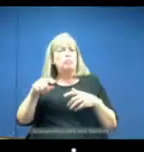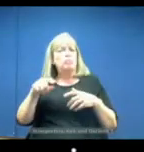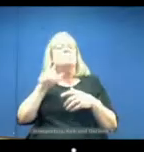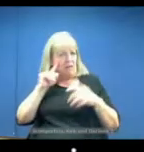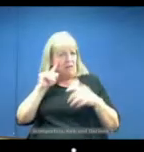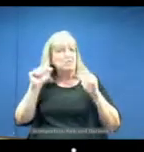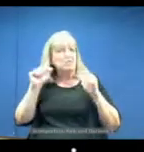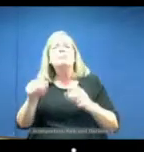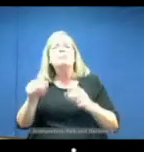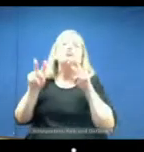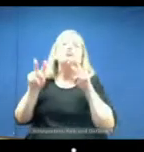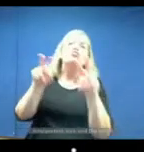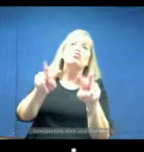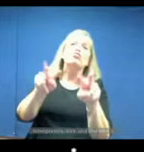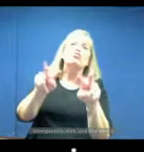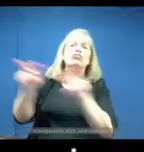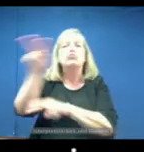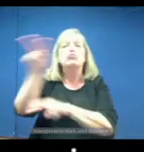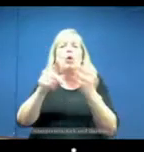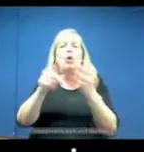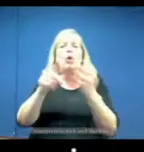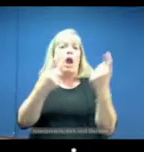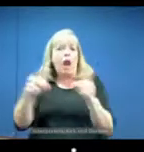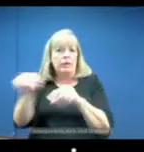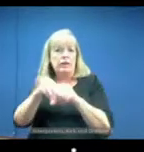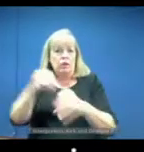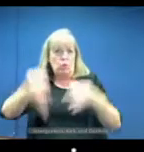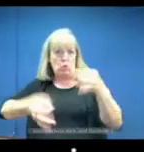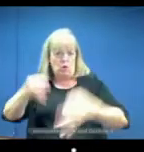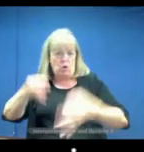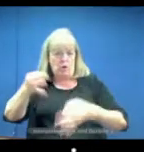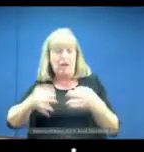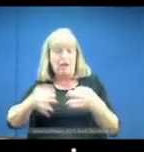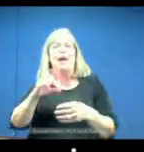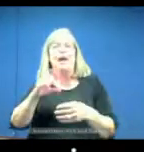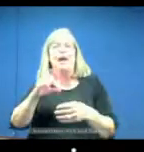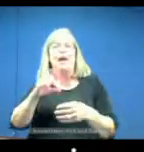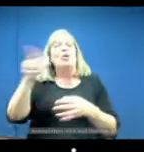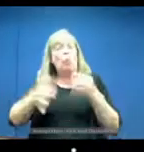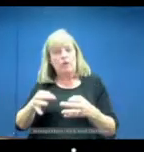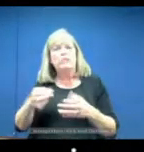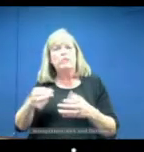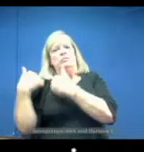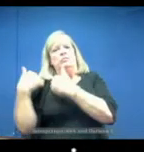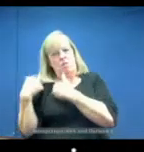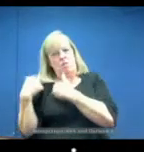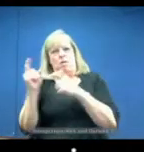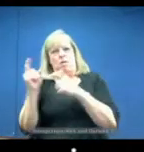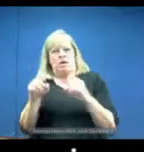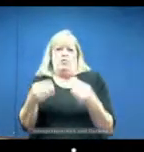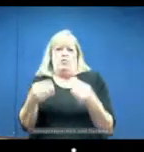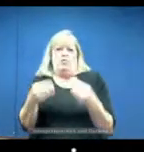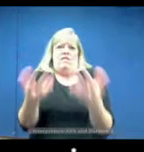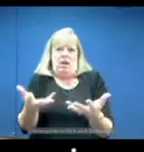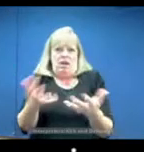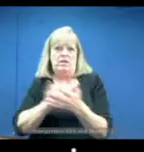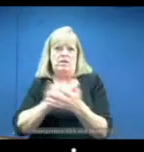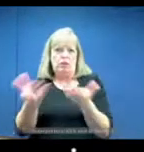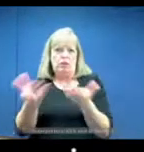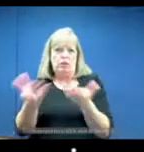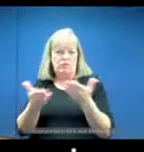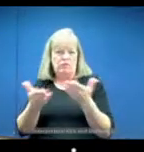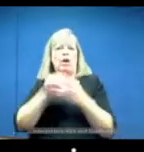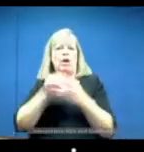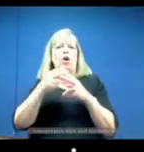the court and watch. And the court has an obligation to make that accommodation. So the proceedings interpreters, who